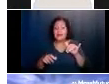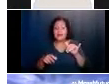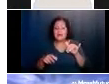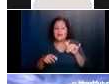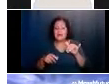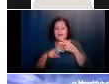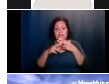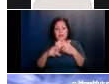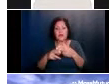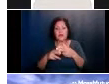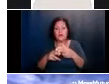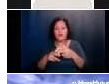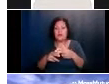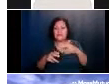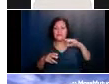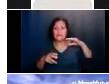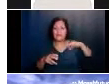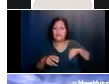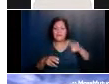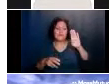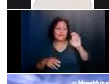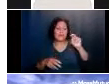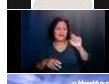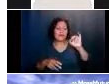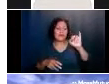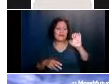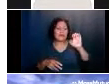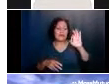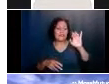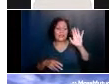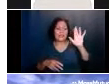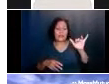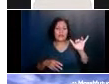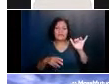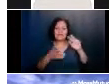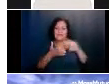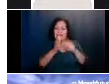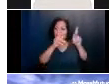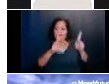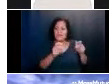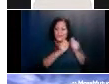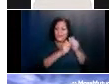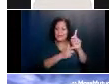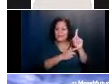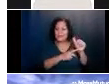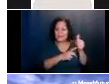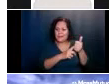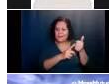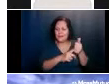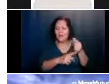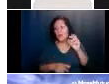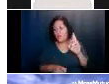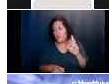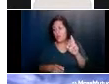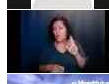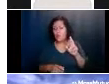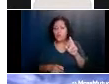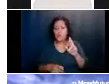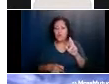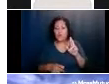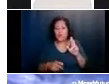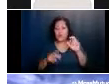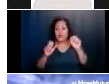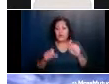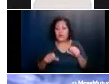called the beneficiary. The beneficiary is the person with the disability, and or it can also